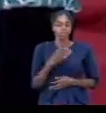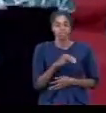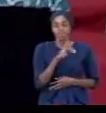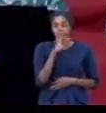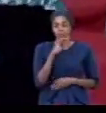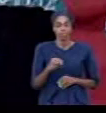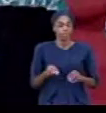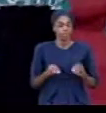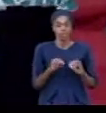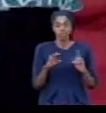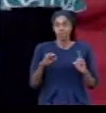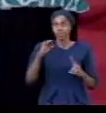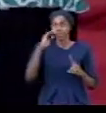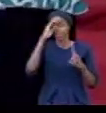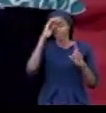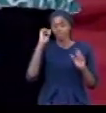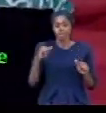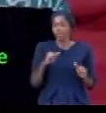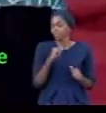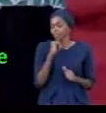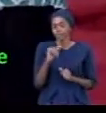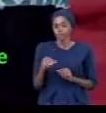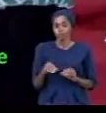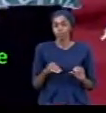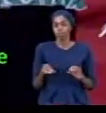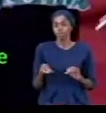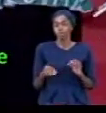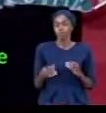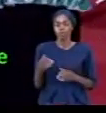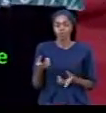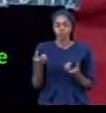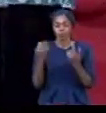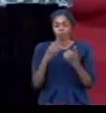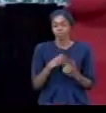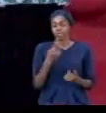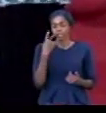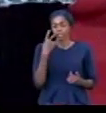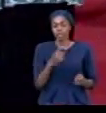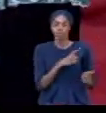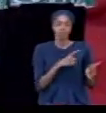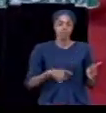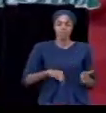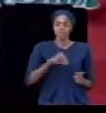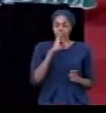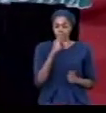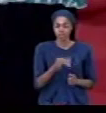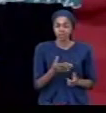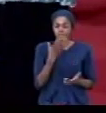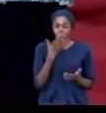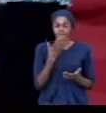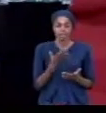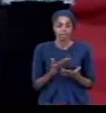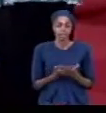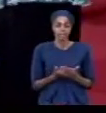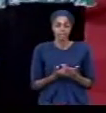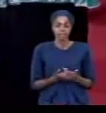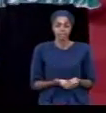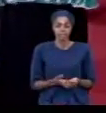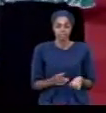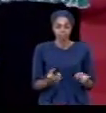nothing. There is nothing he cannot do tonight. Come and see the Lord is good. Come and